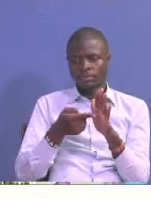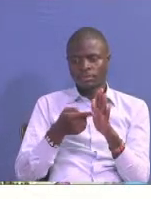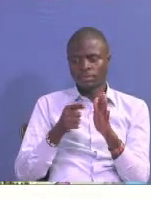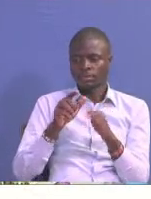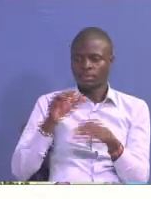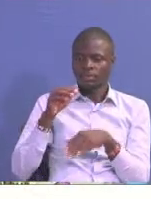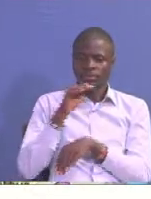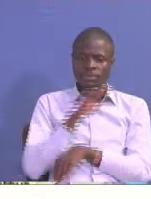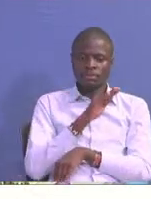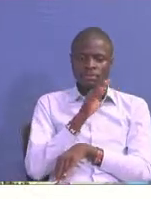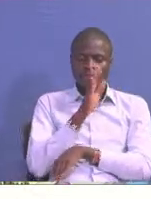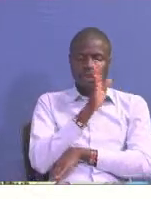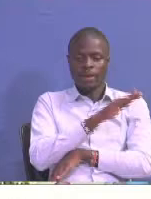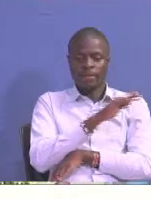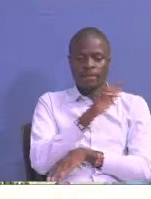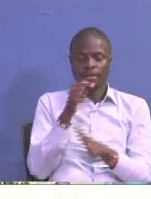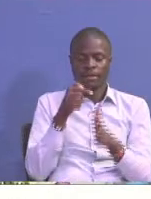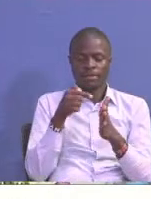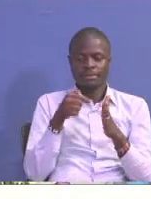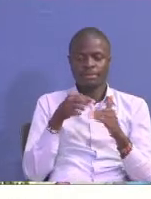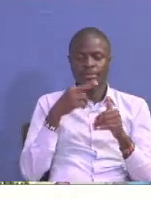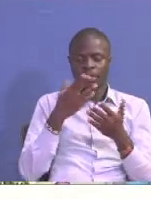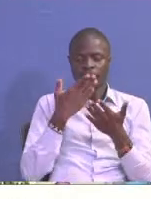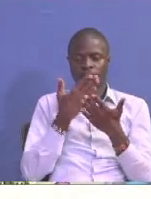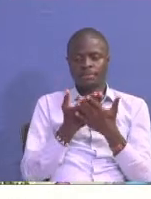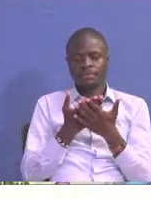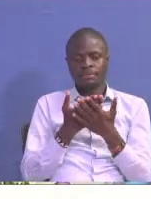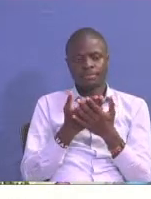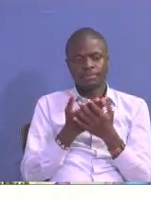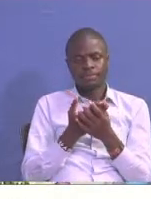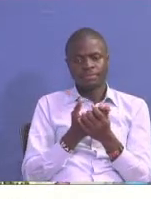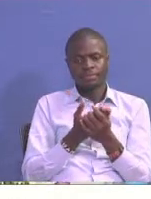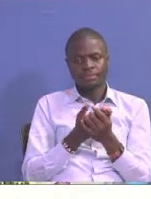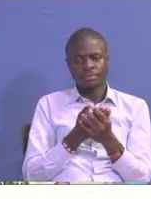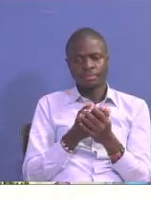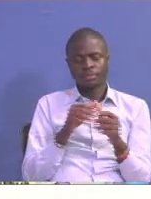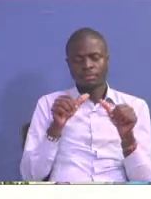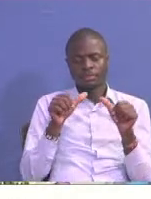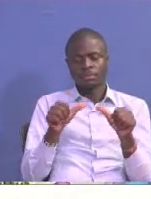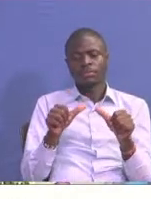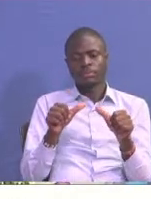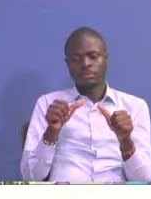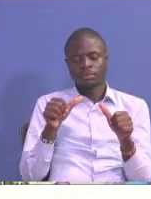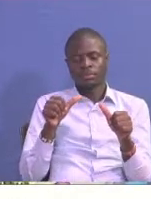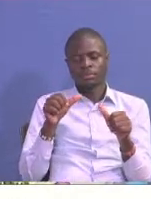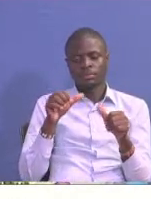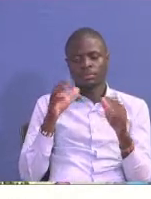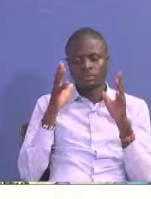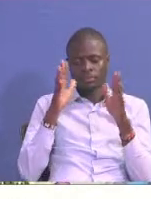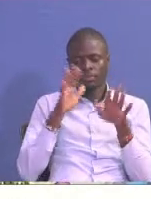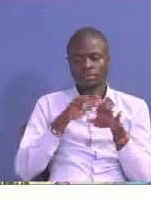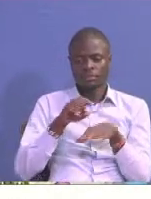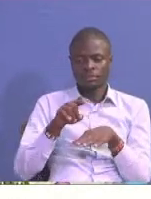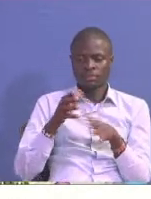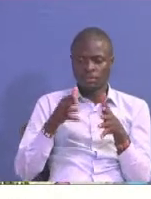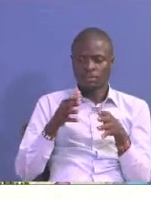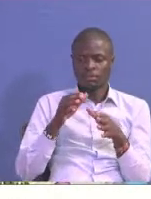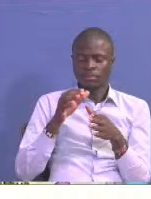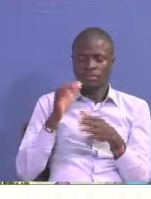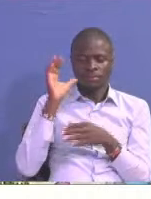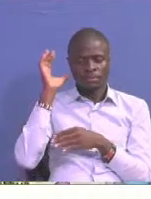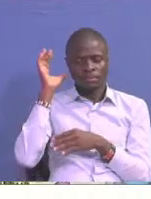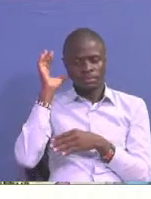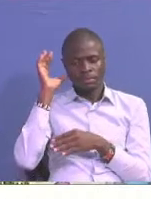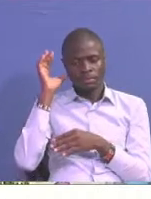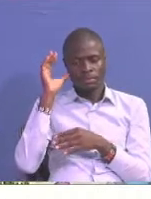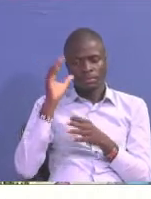Your patience is hereby appreciated, and we continue relying on your presence as audience. And